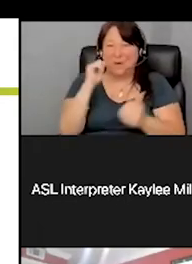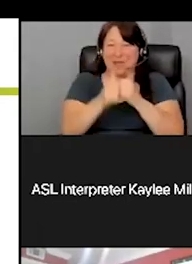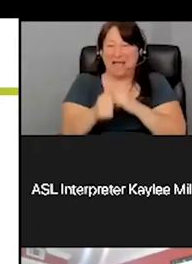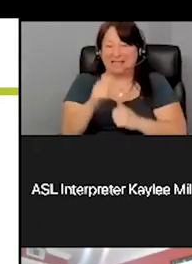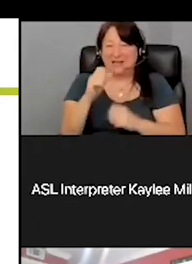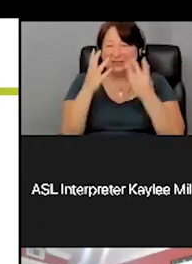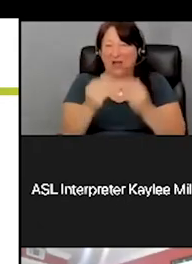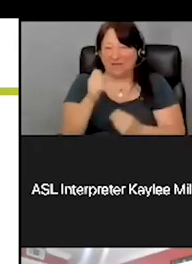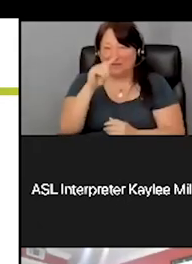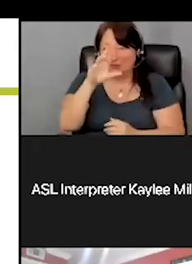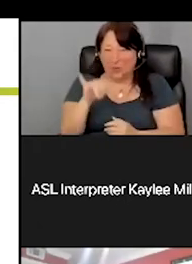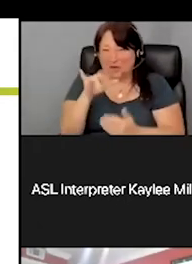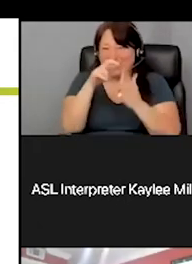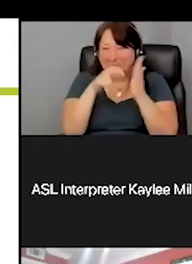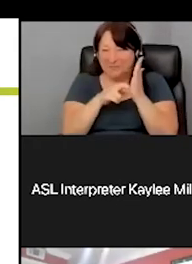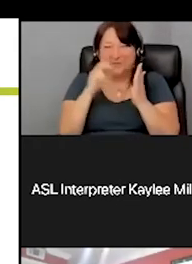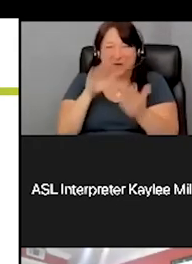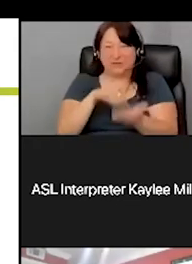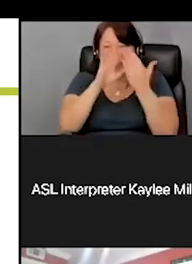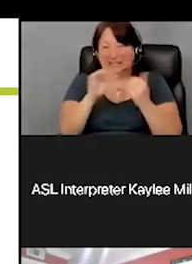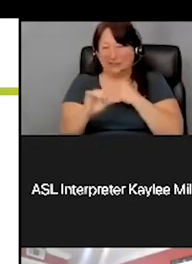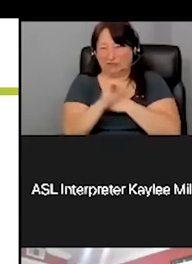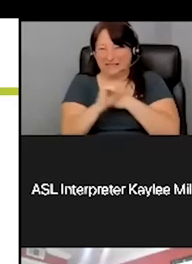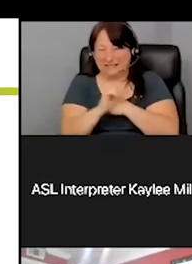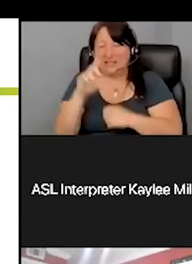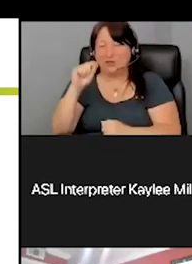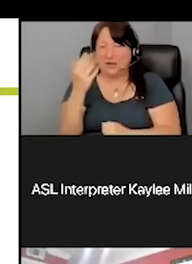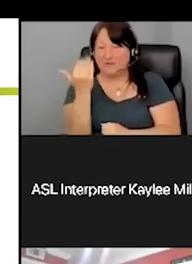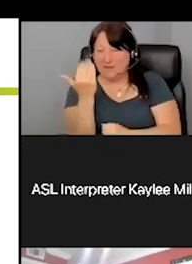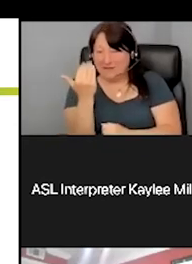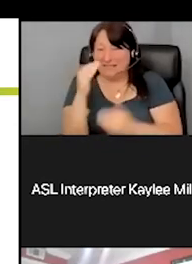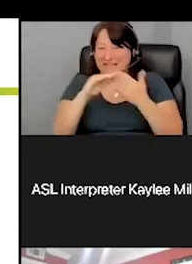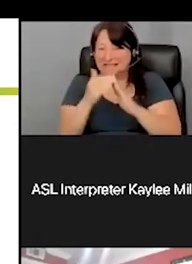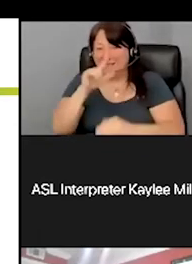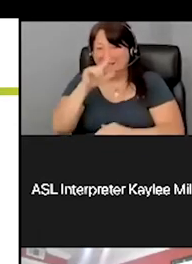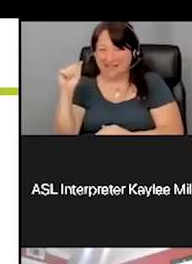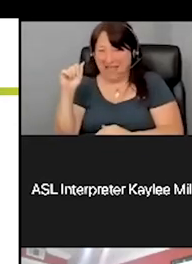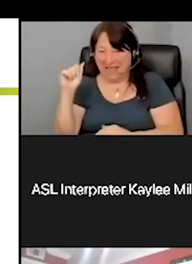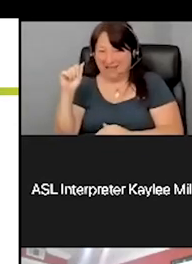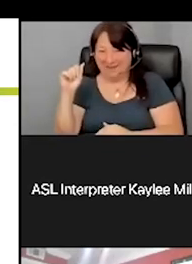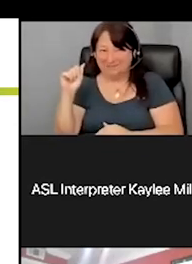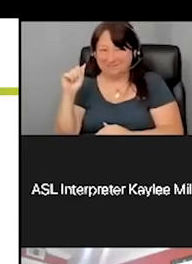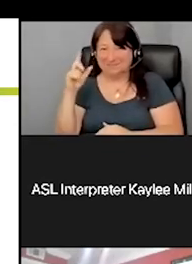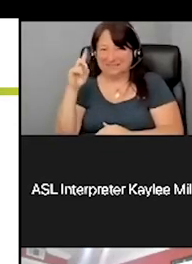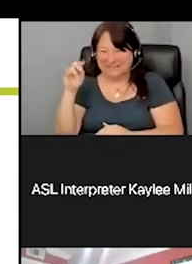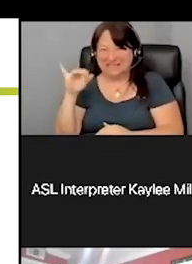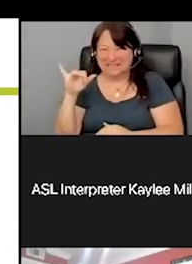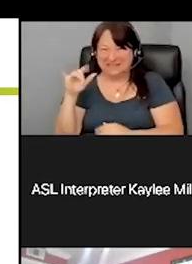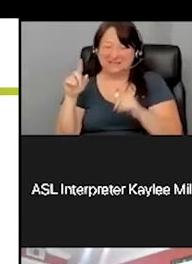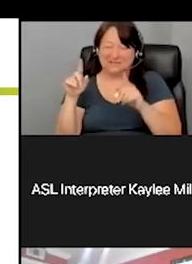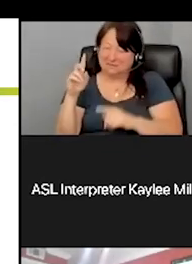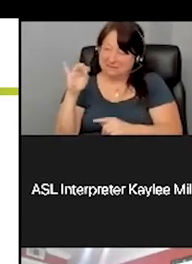address their risk. And then in 2015, the city of Los Angeles followed. Since then, there have been